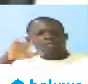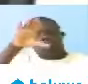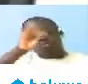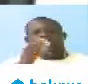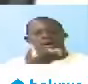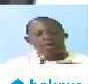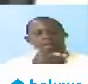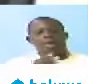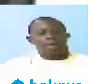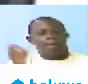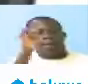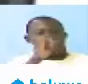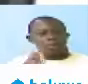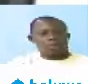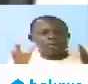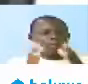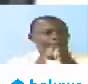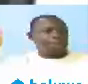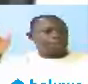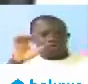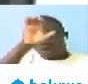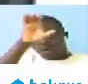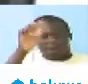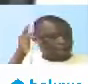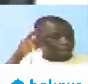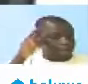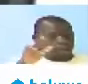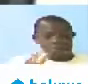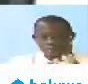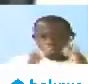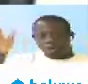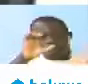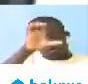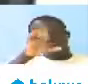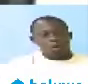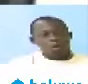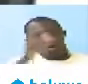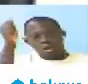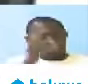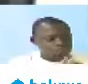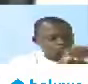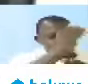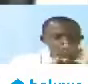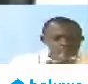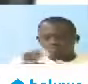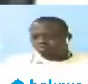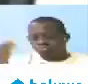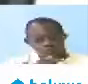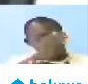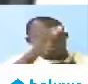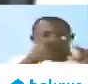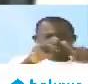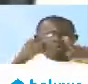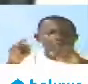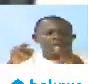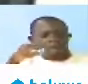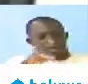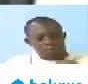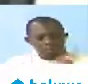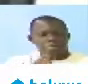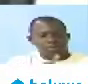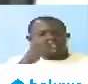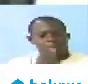karo by Bangubala. Because it was a big it's a big country. Some were taken to this other side, so others were taken to other sides. The